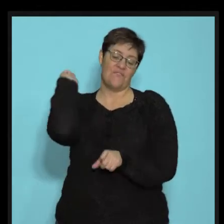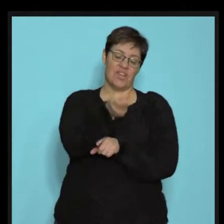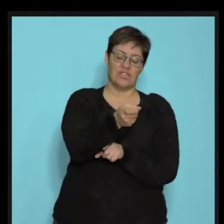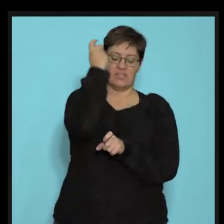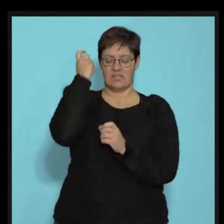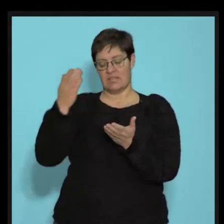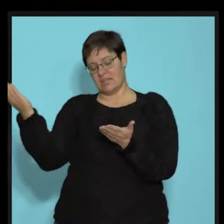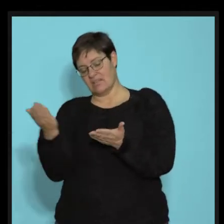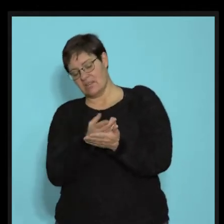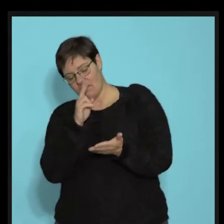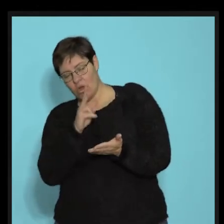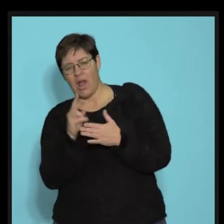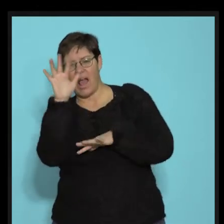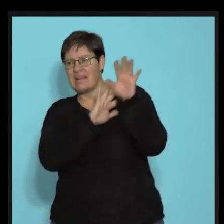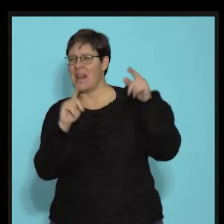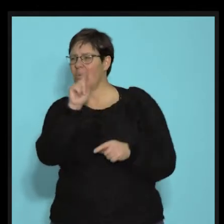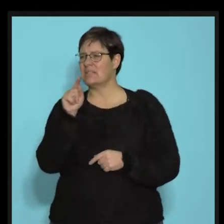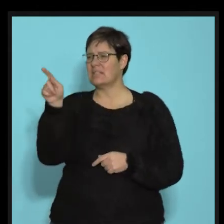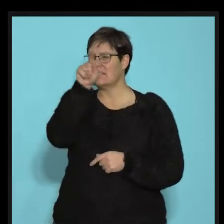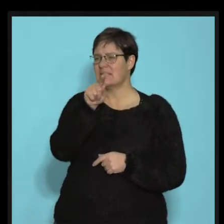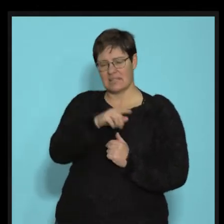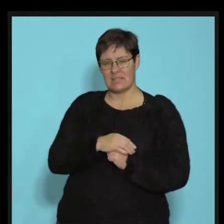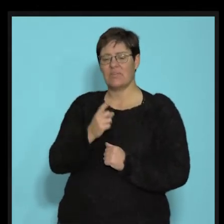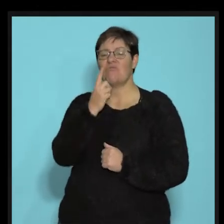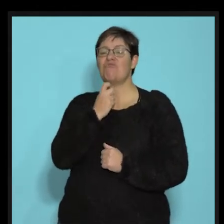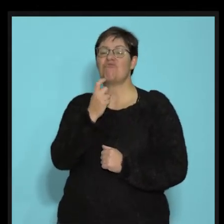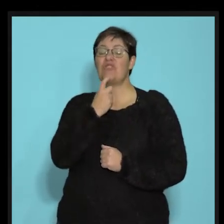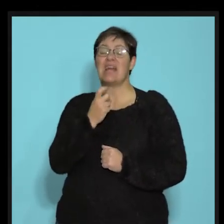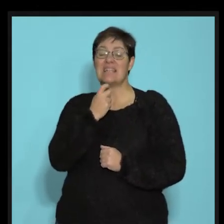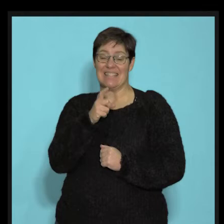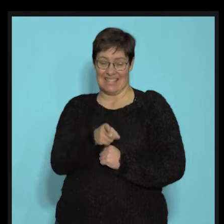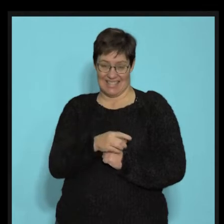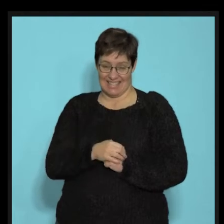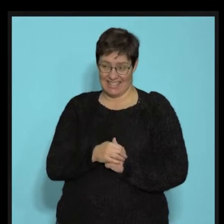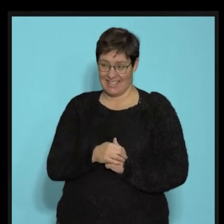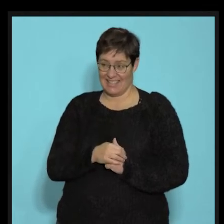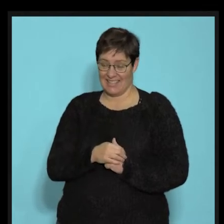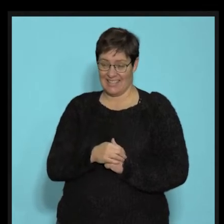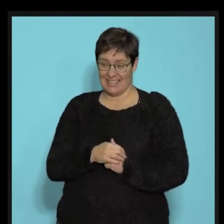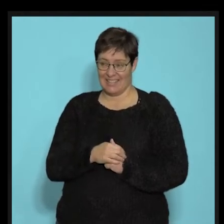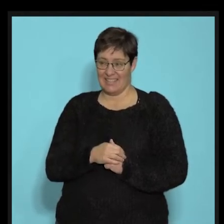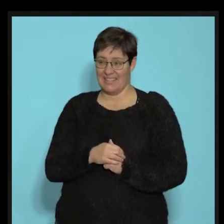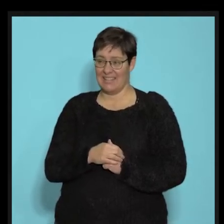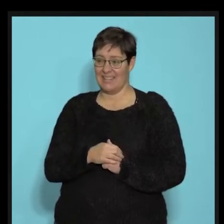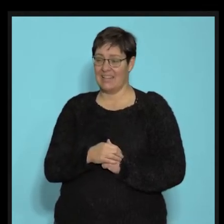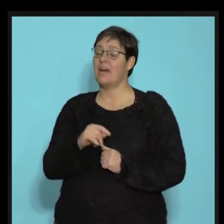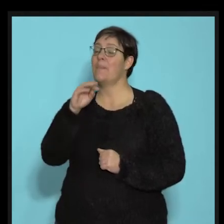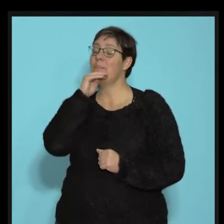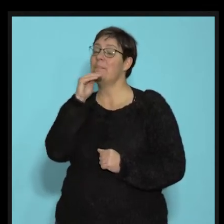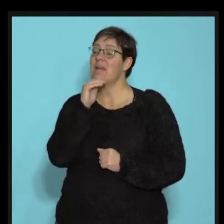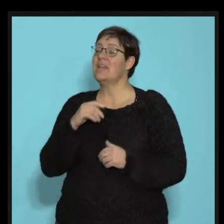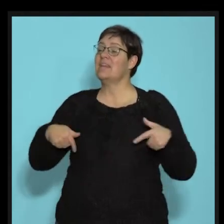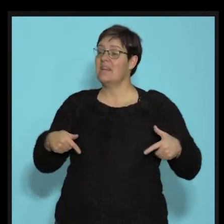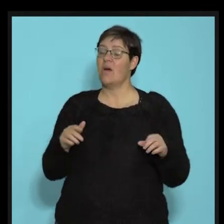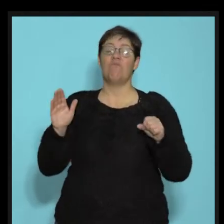what color is this? Guys, it's red, red, red, red, red, which means that the gills are filled